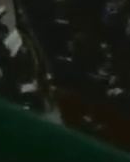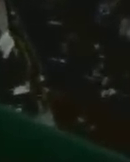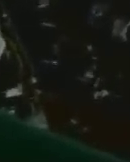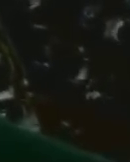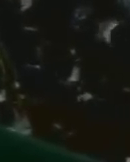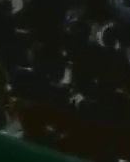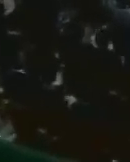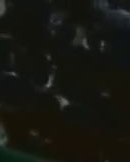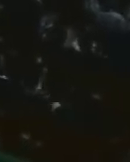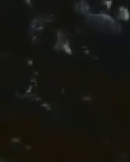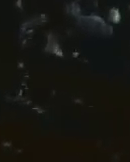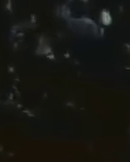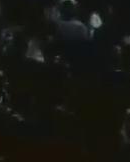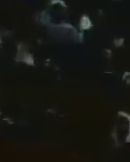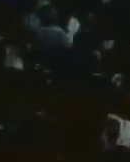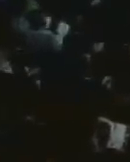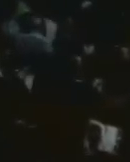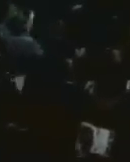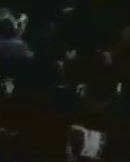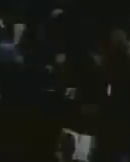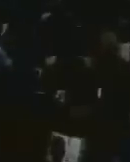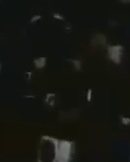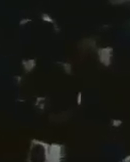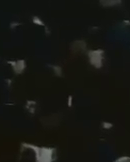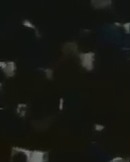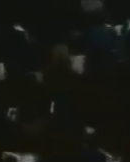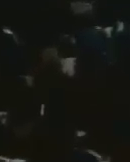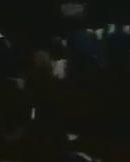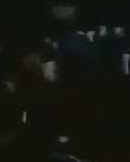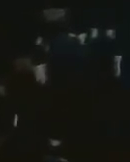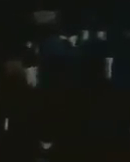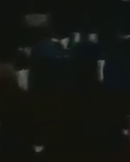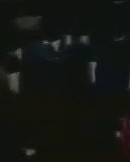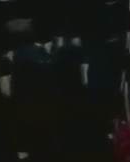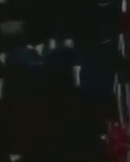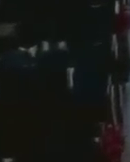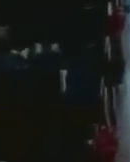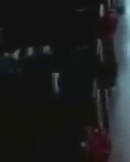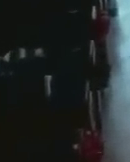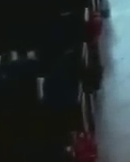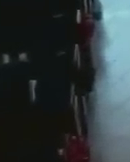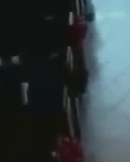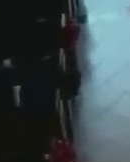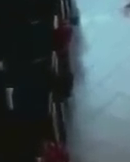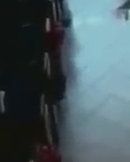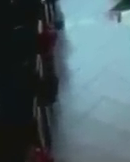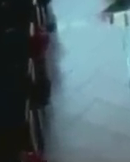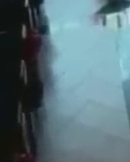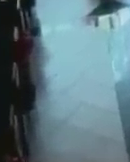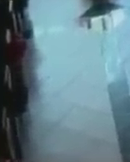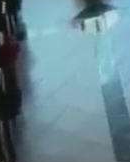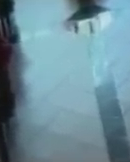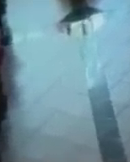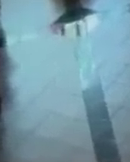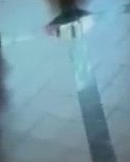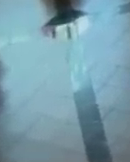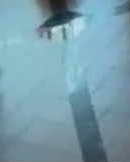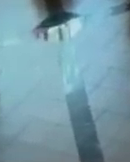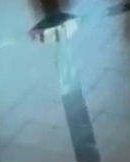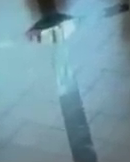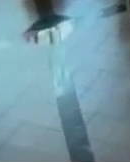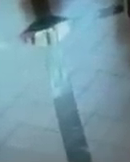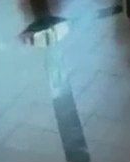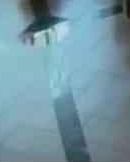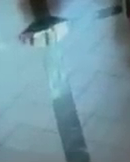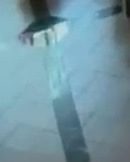Brown card and in 1996 shared the stage with famous reggae artist Capleton at a major concert. Prime Minister Christie said Therese's